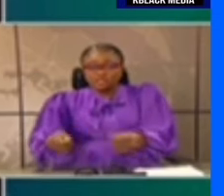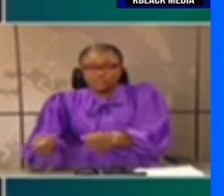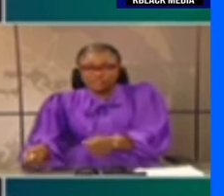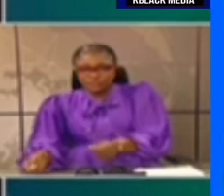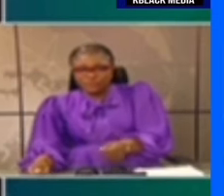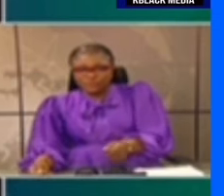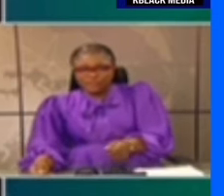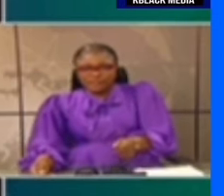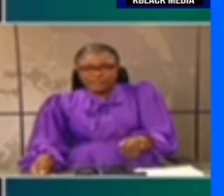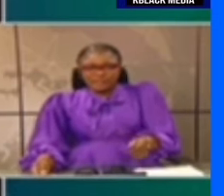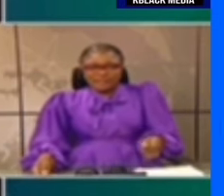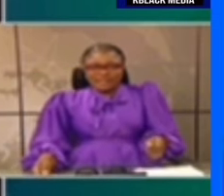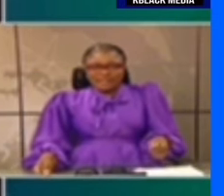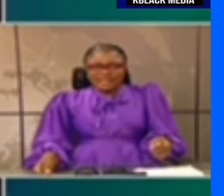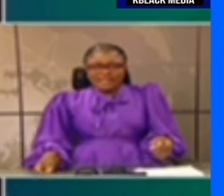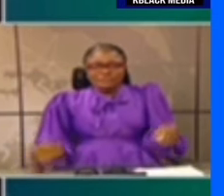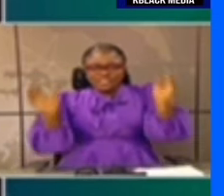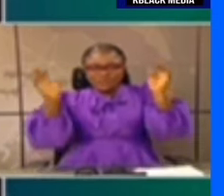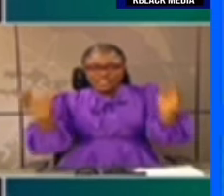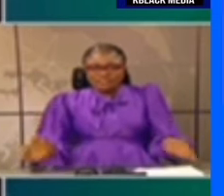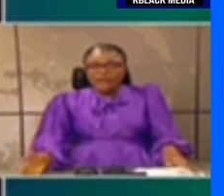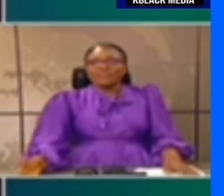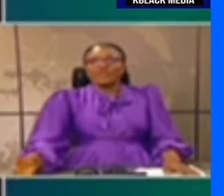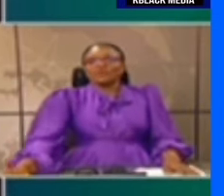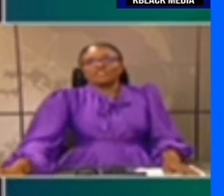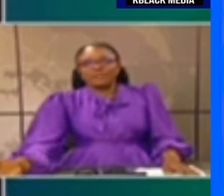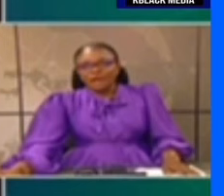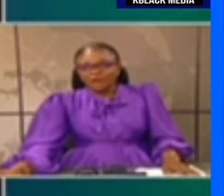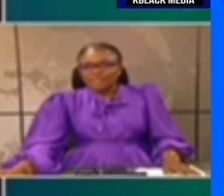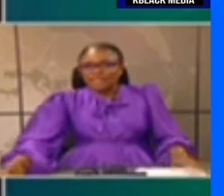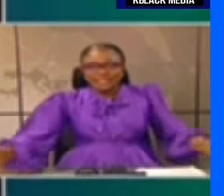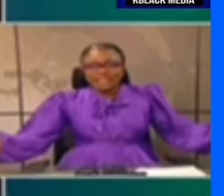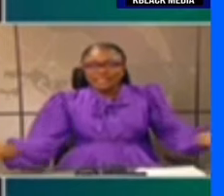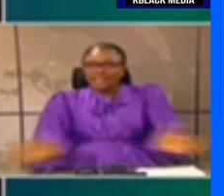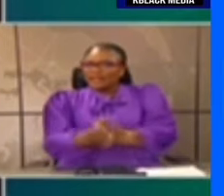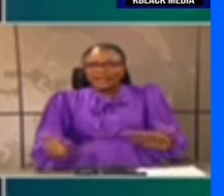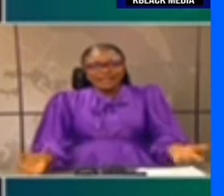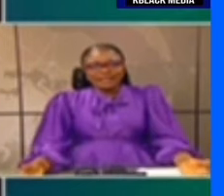air sorting. No, the impression was that Bako the Edo as a chair back on the end.